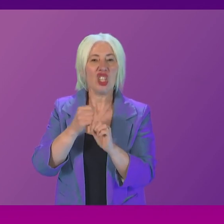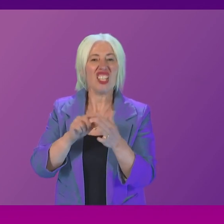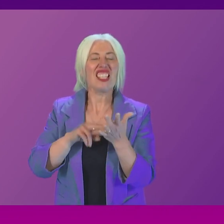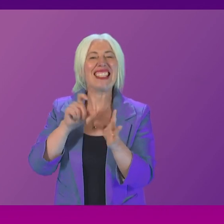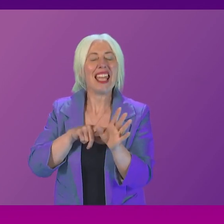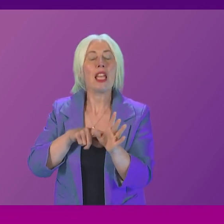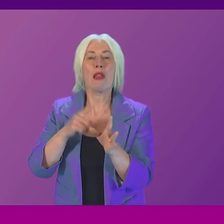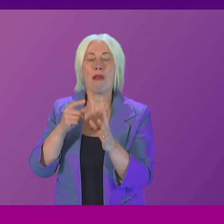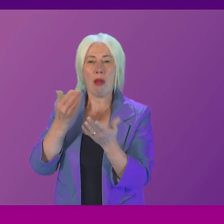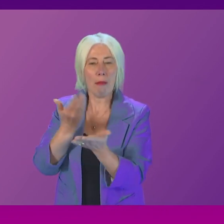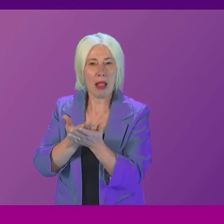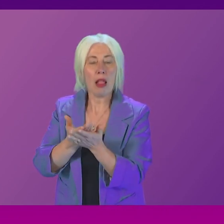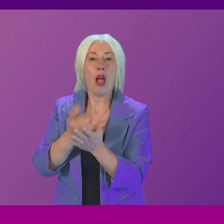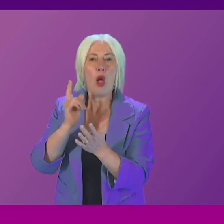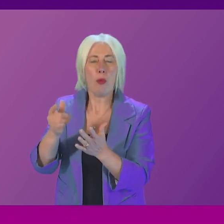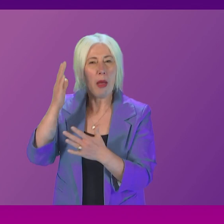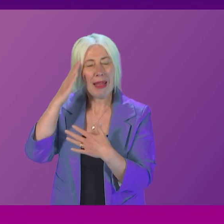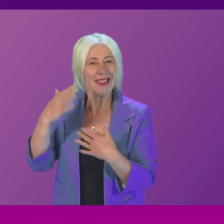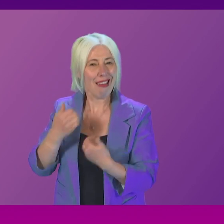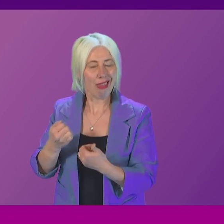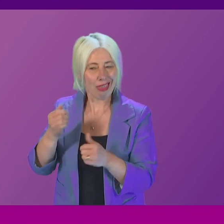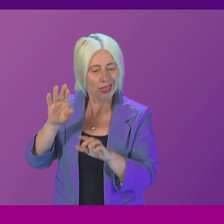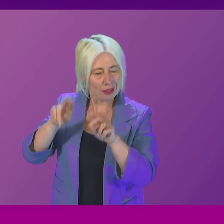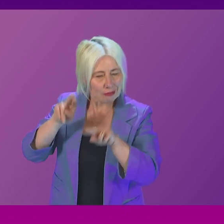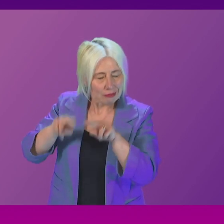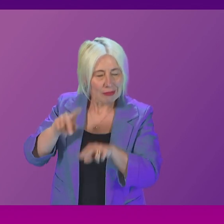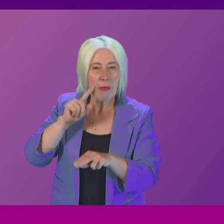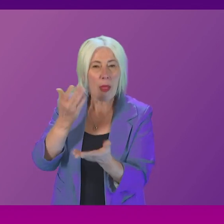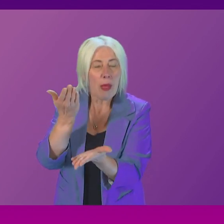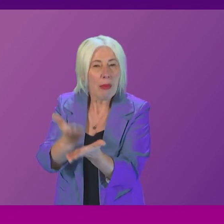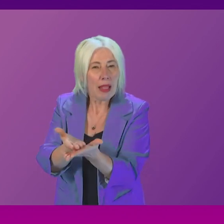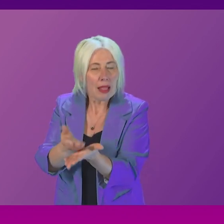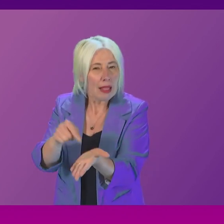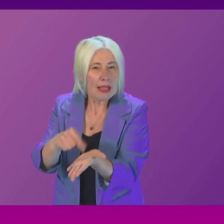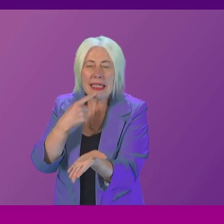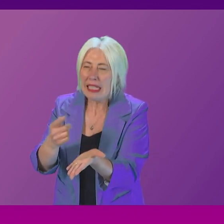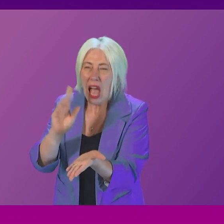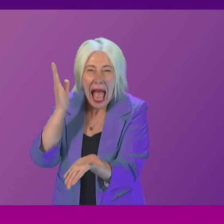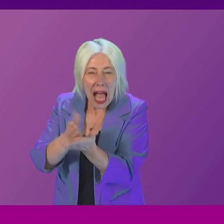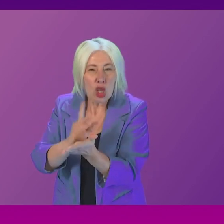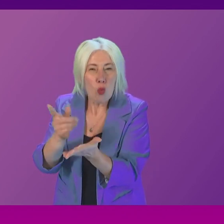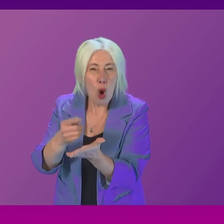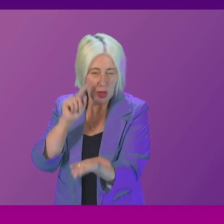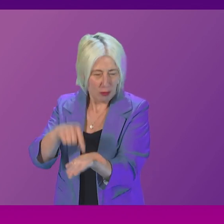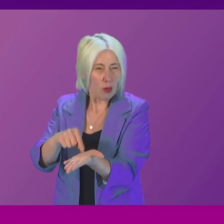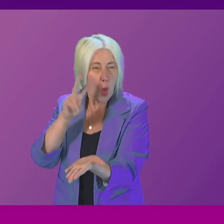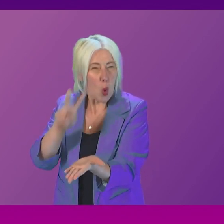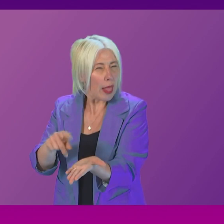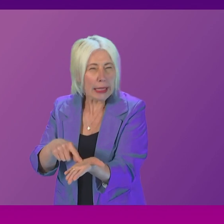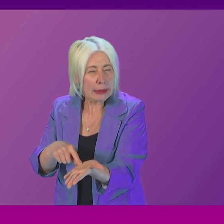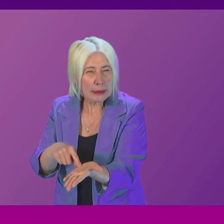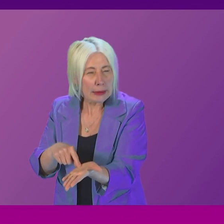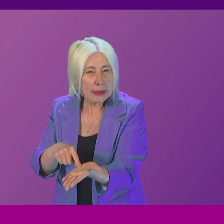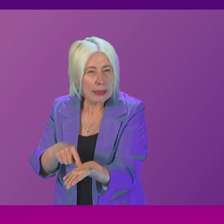moratorium, but again, that will be left to regulation. The bill doesn't specify what the would look like. So there is growing concern that this